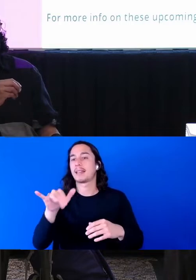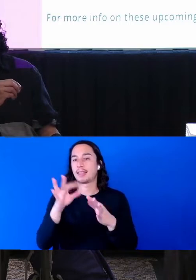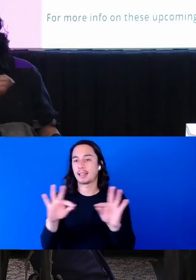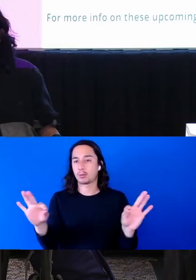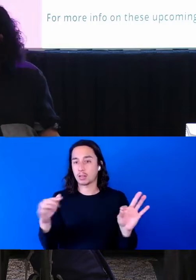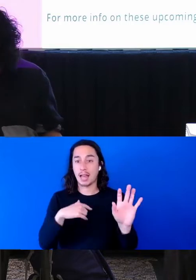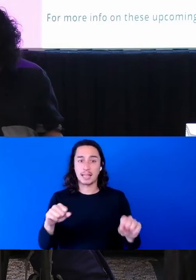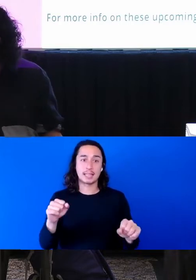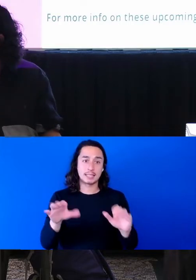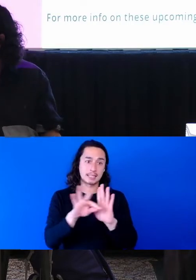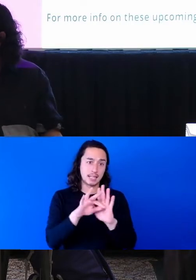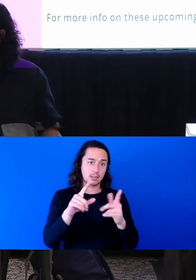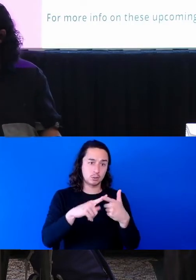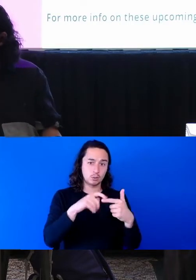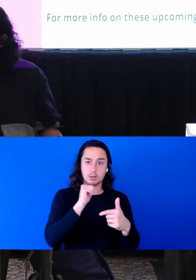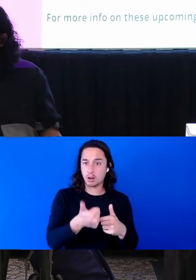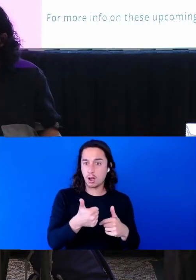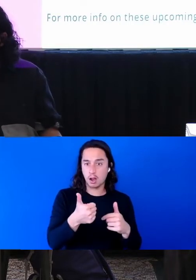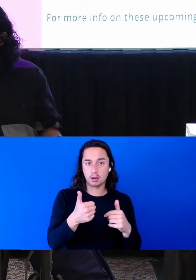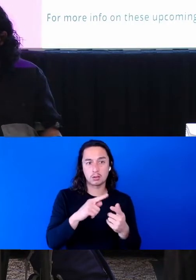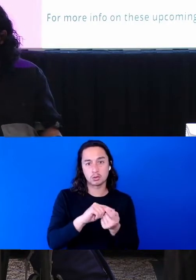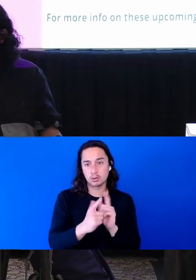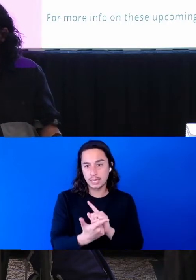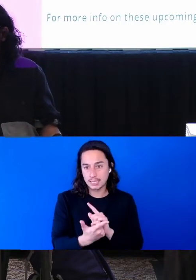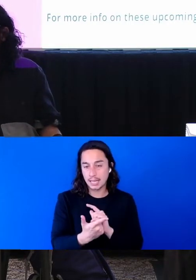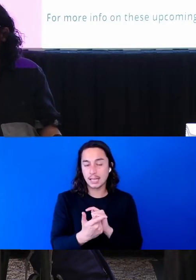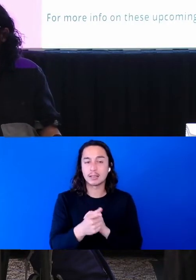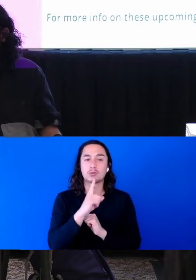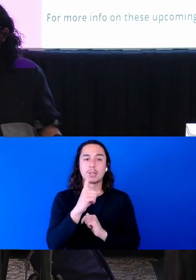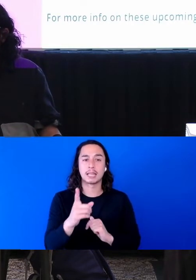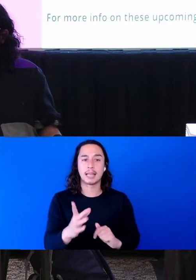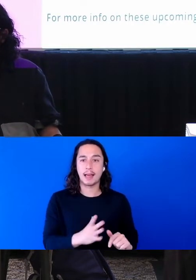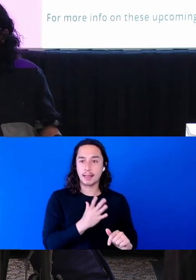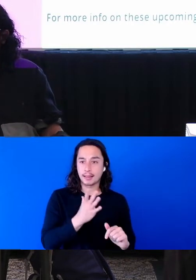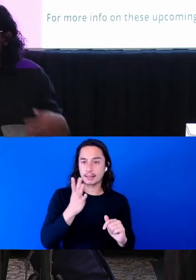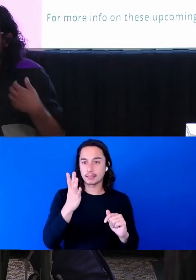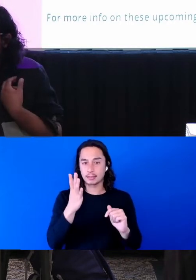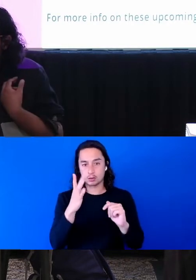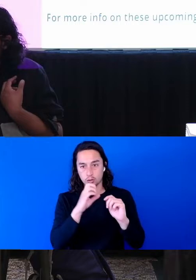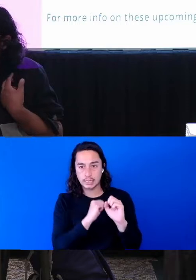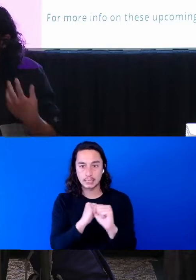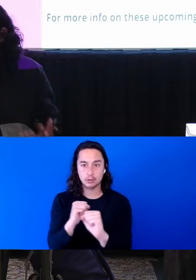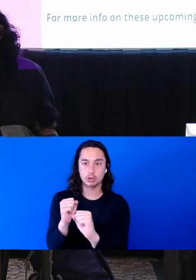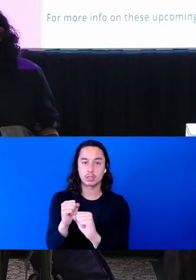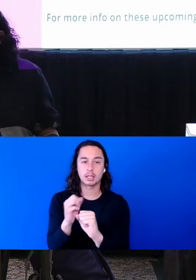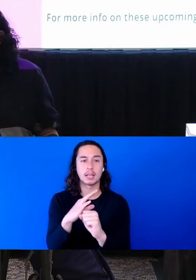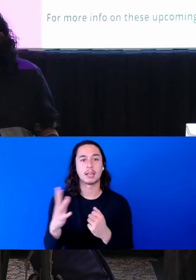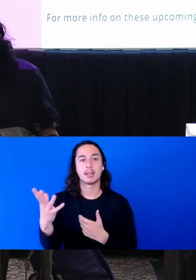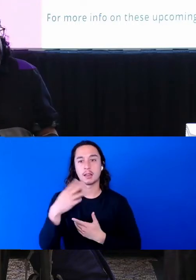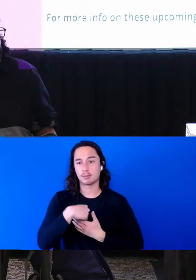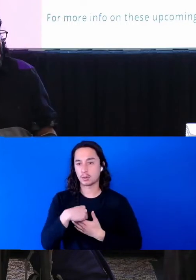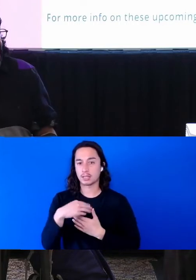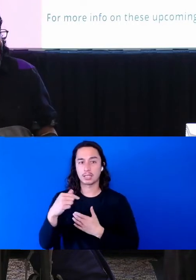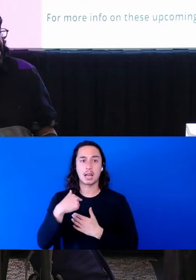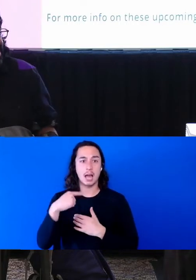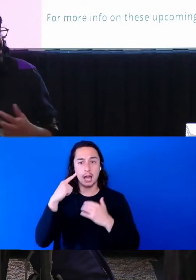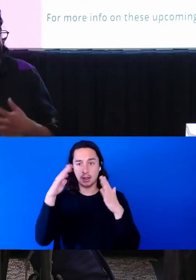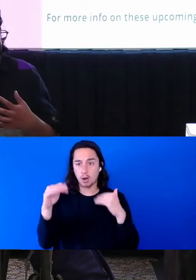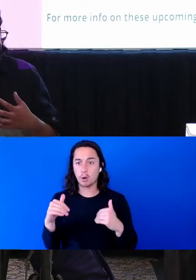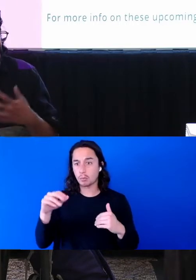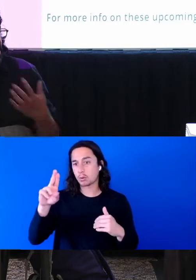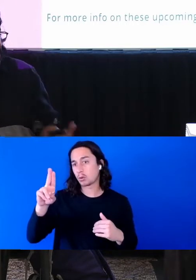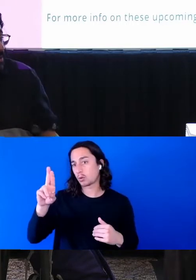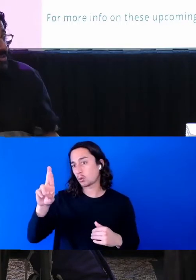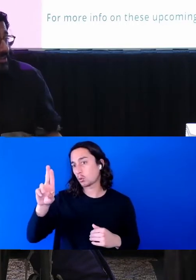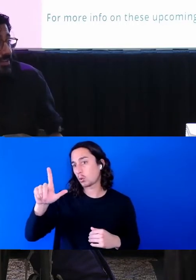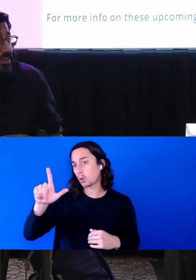really elegant and strategic and embrace that, you know, I hope Urdu speakers will come to the show and that they